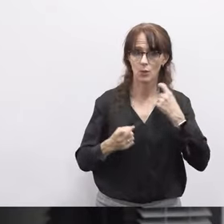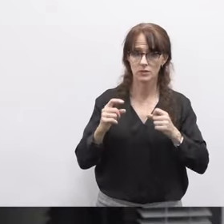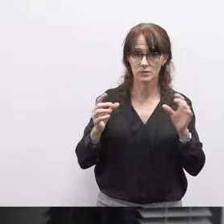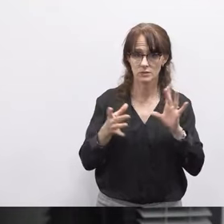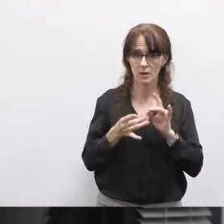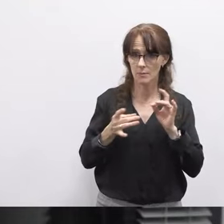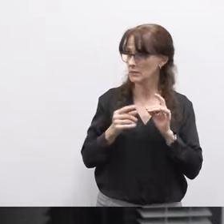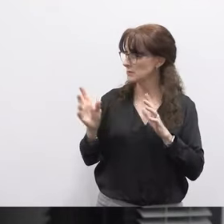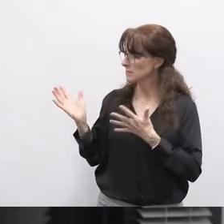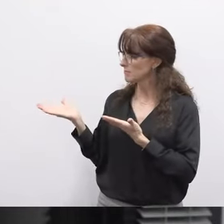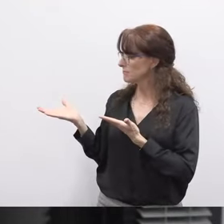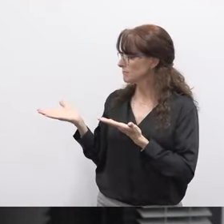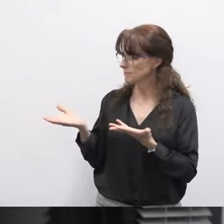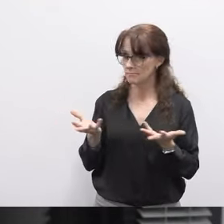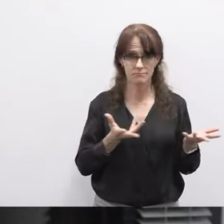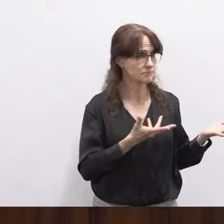colleagues?